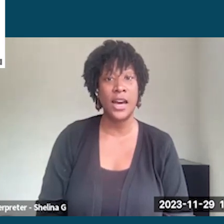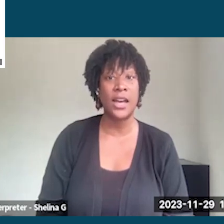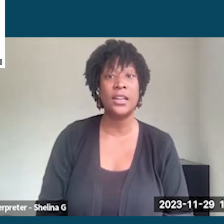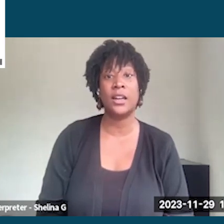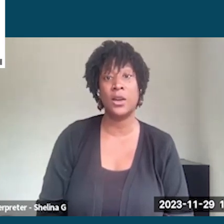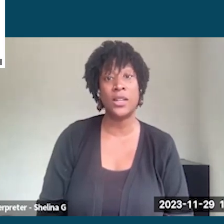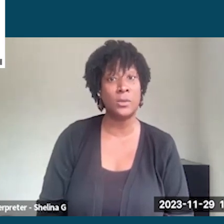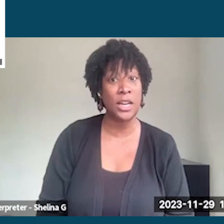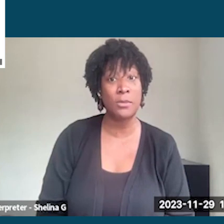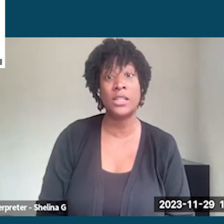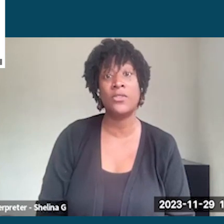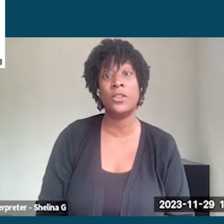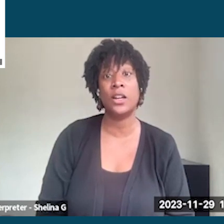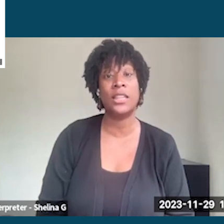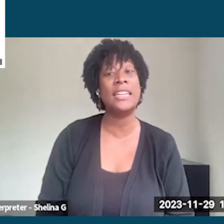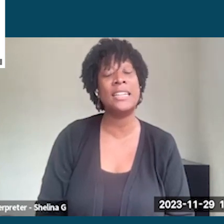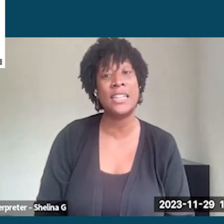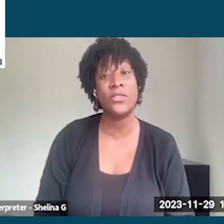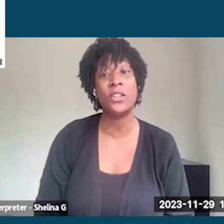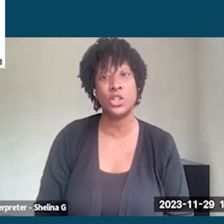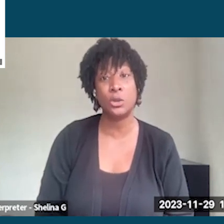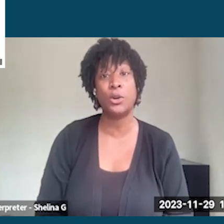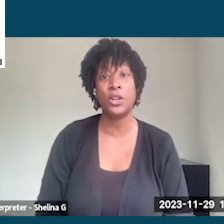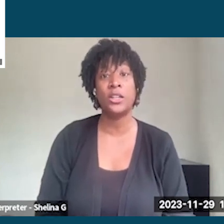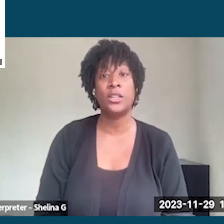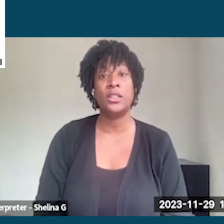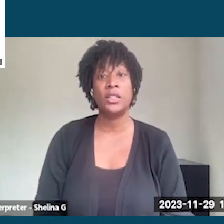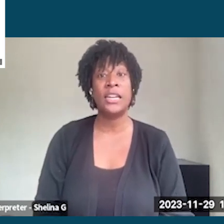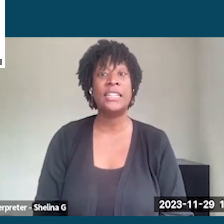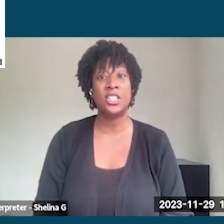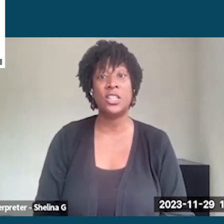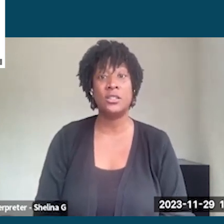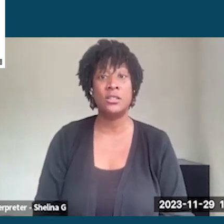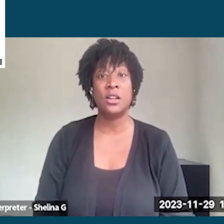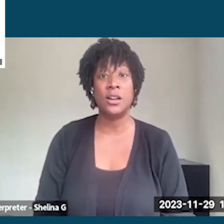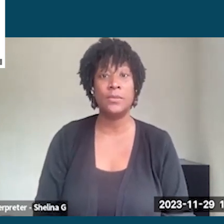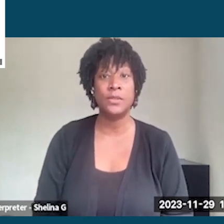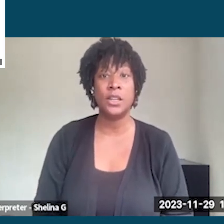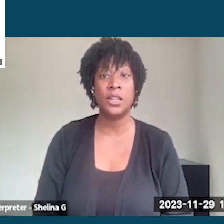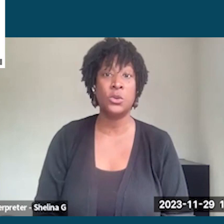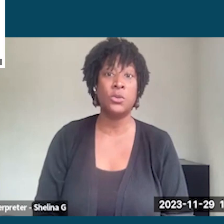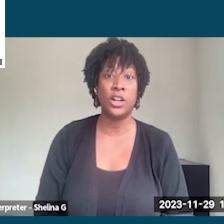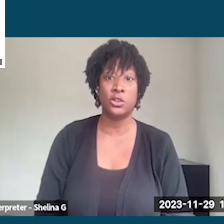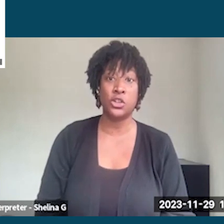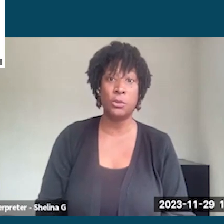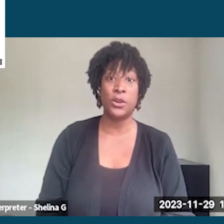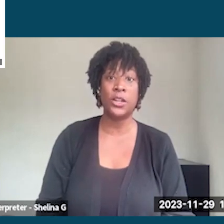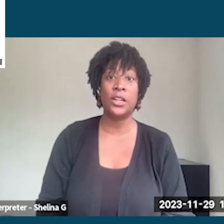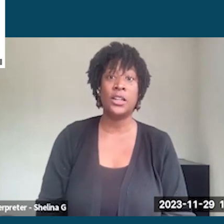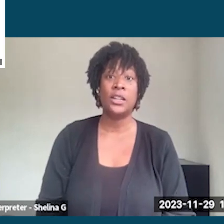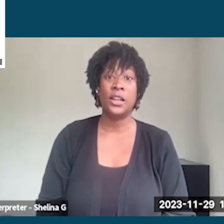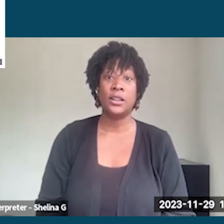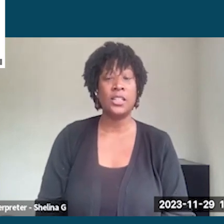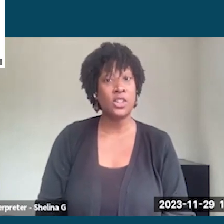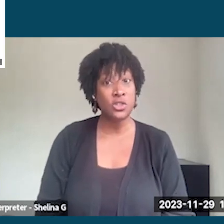a CDI, they wanted to become they needed a deaf interpreter in addition to a regular